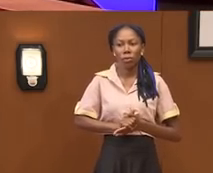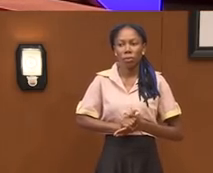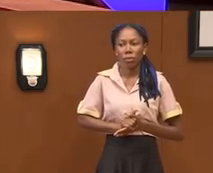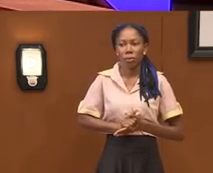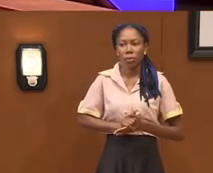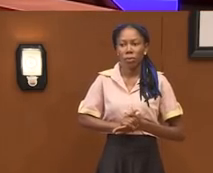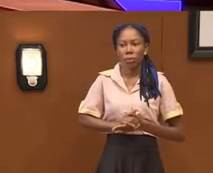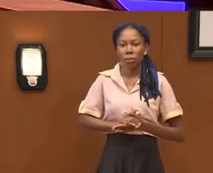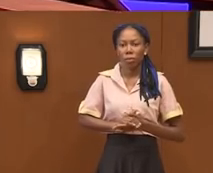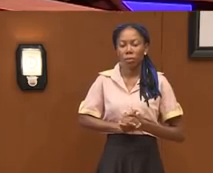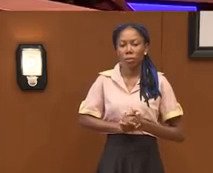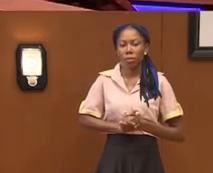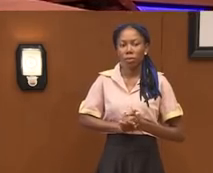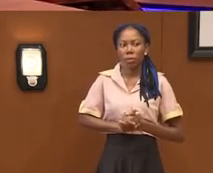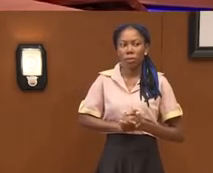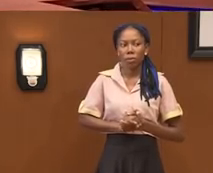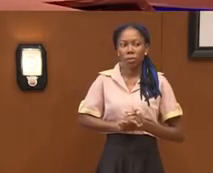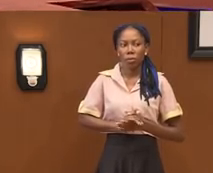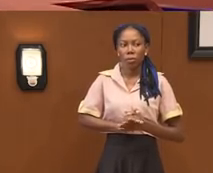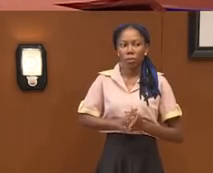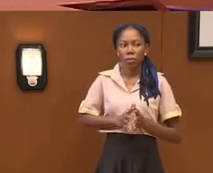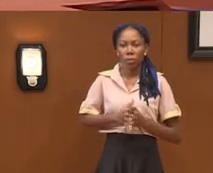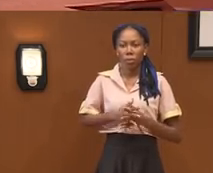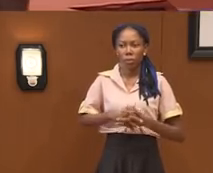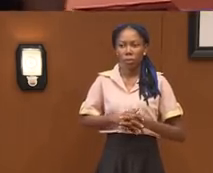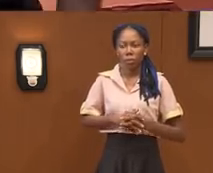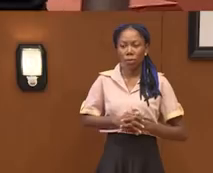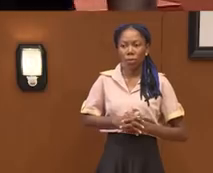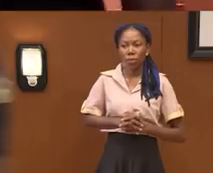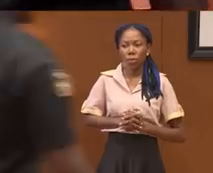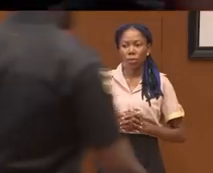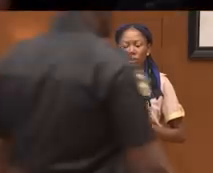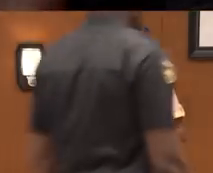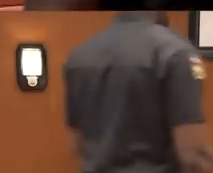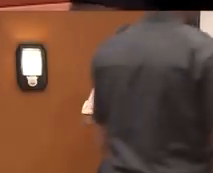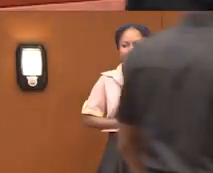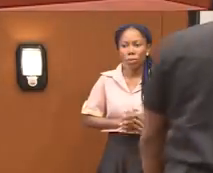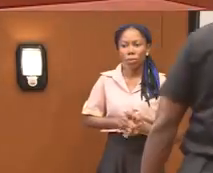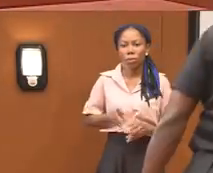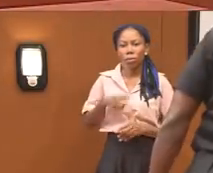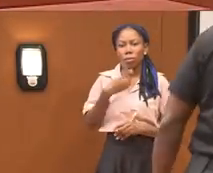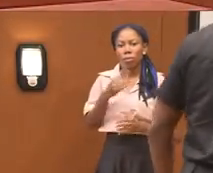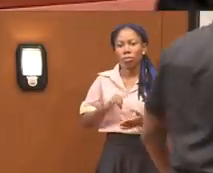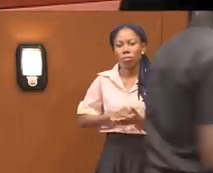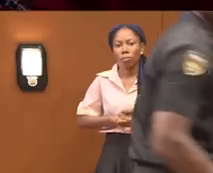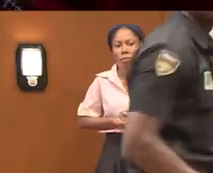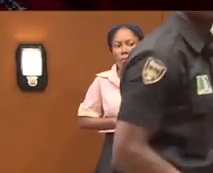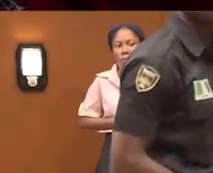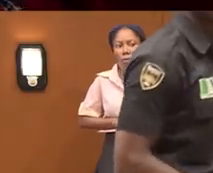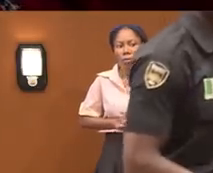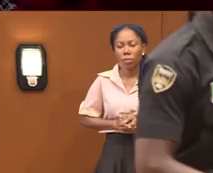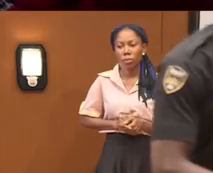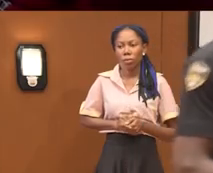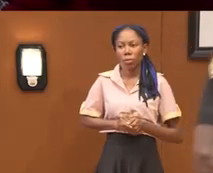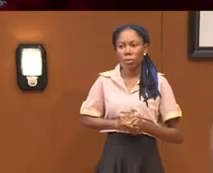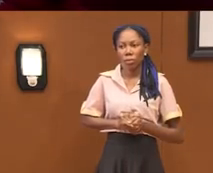paid when he packed in 2019. Okay. After this, he didn't pay anything again. He said that he gives me 5,000 today or 10,000. I want